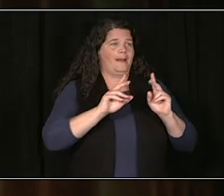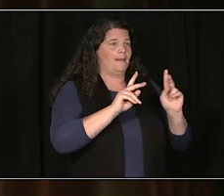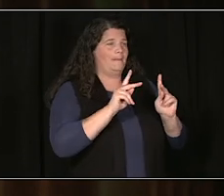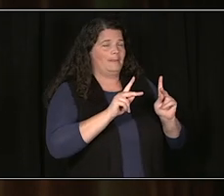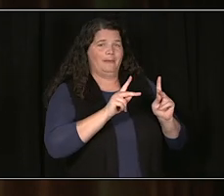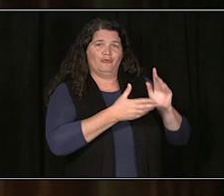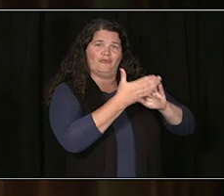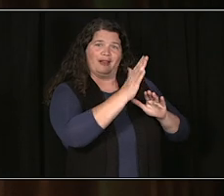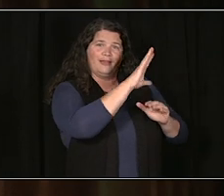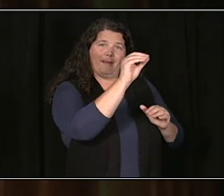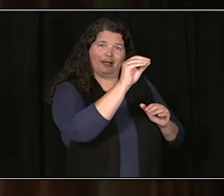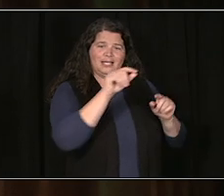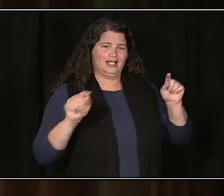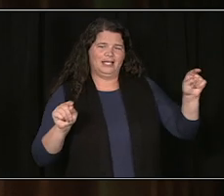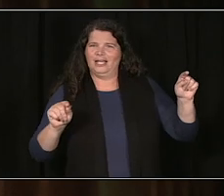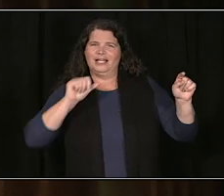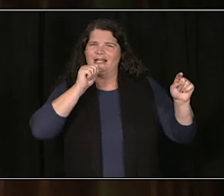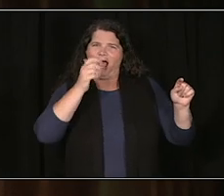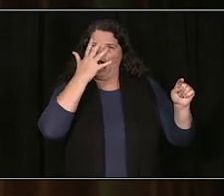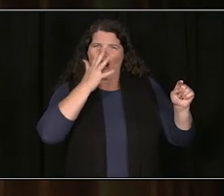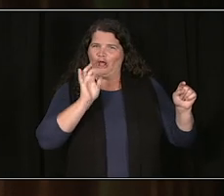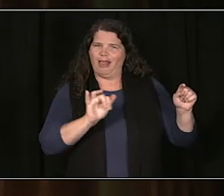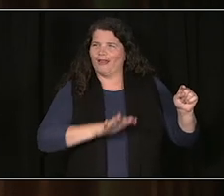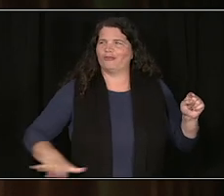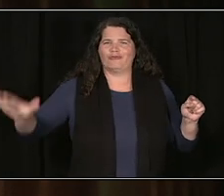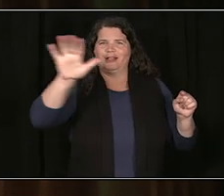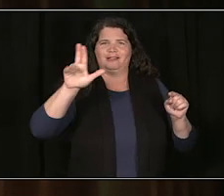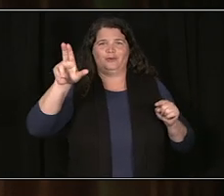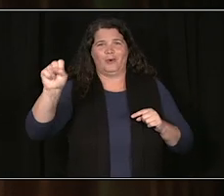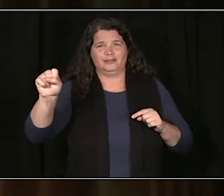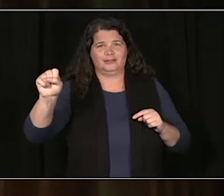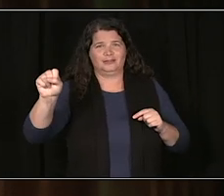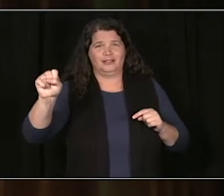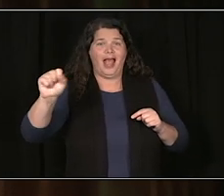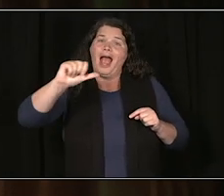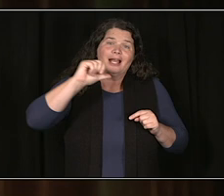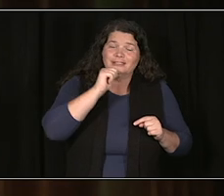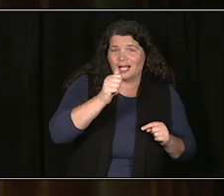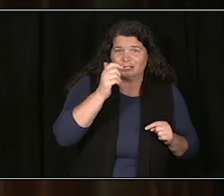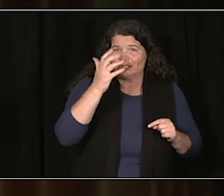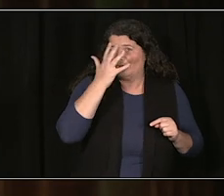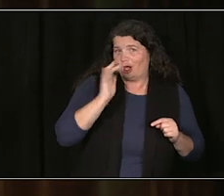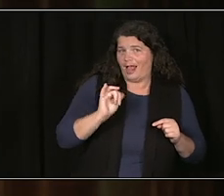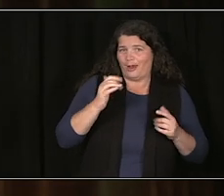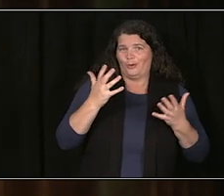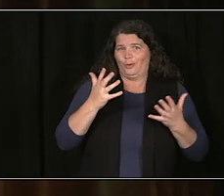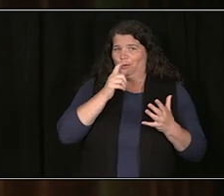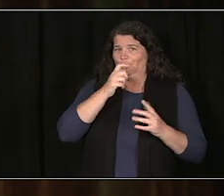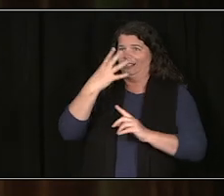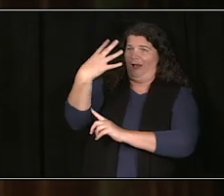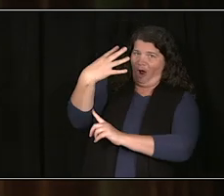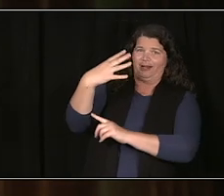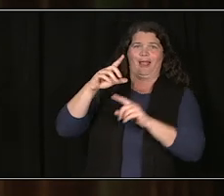like America. And it doesn't, frankly, look like what's in front of the camera as well. And we need to change